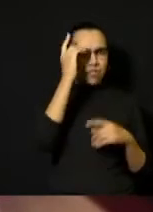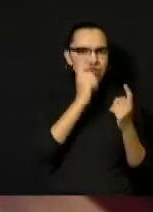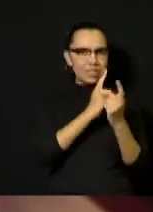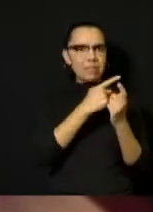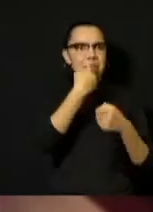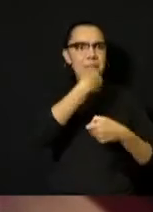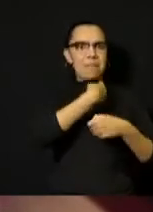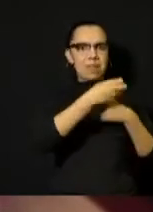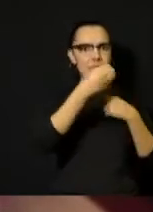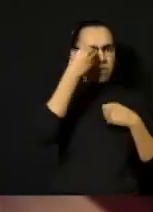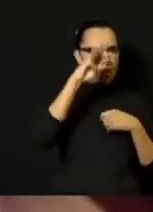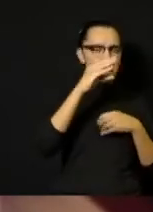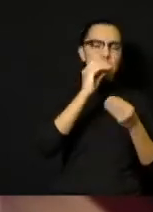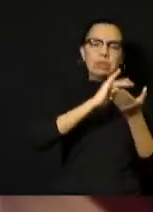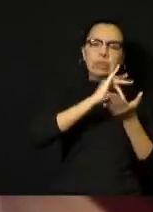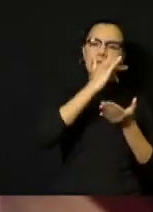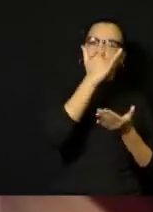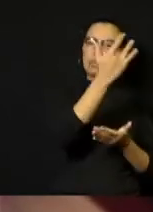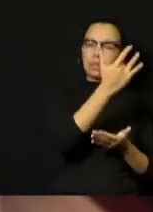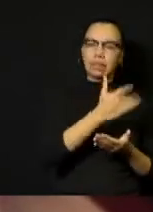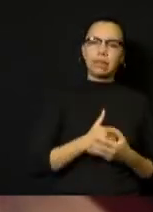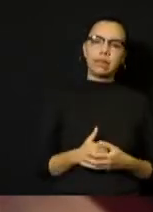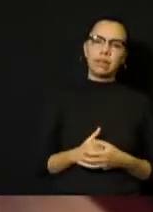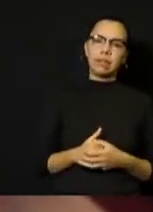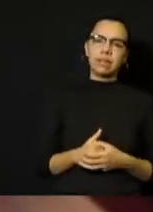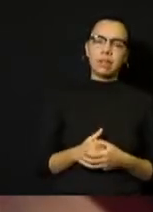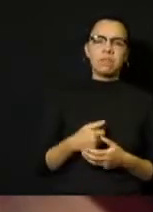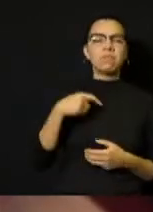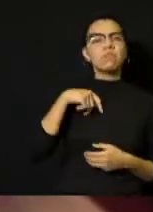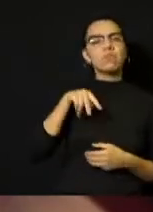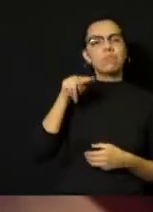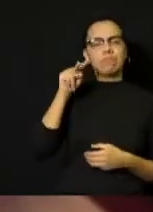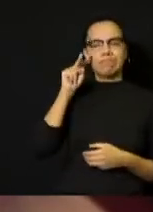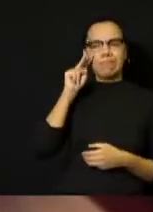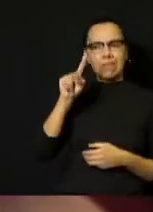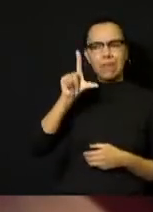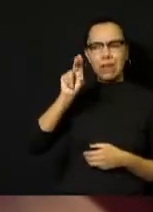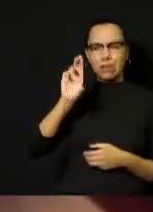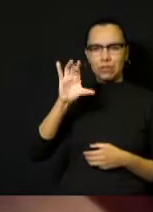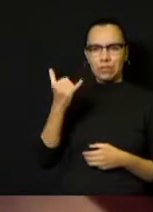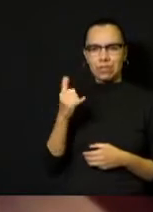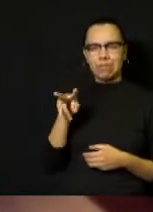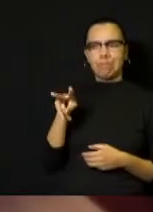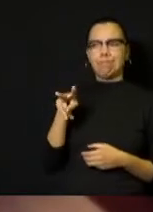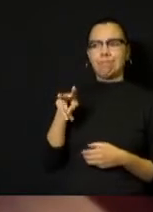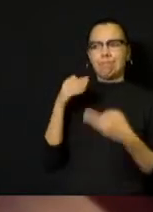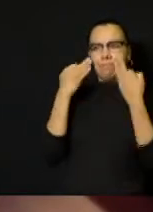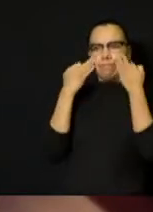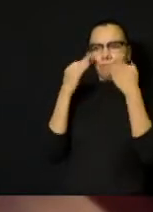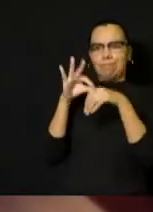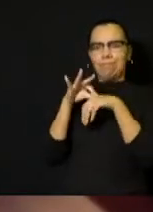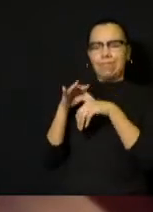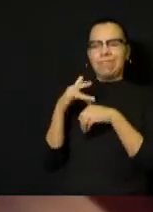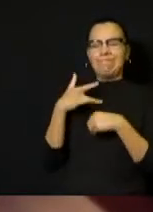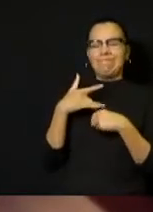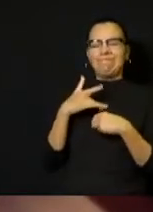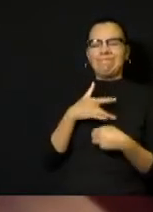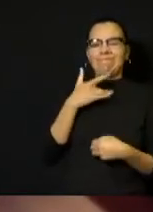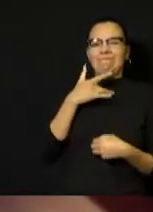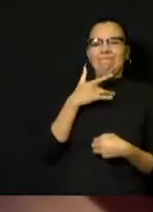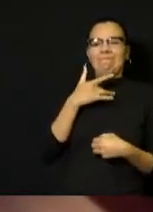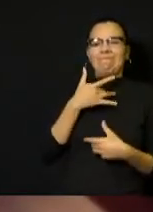sponsor there, he invited me. I'm very grateful for that. And I was looking at Lucy and that